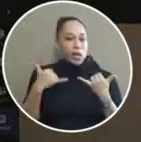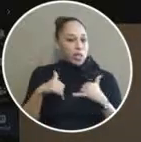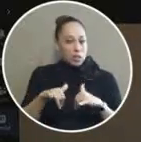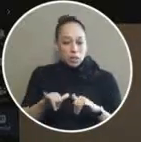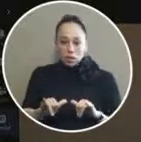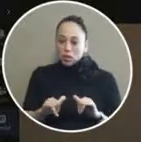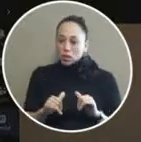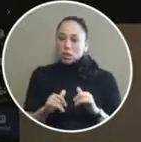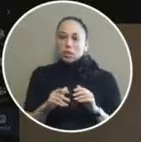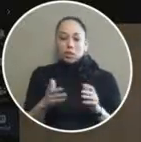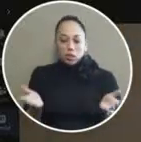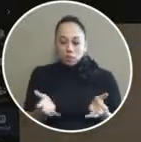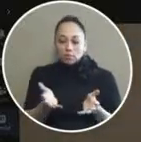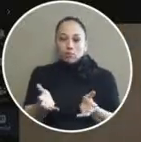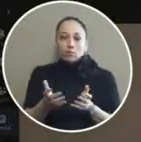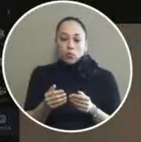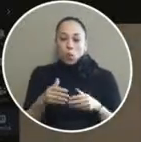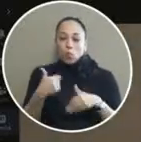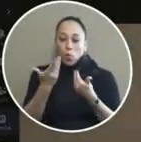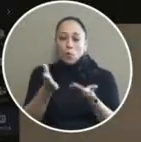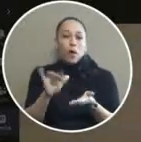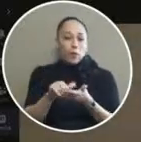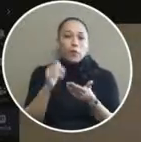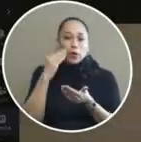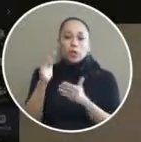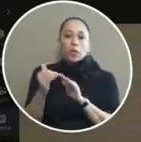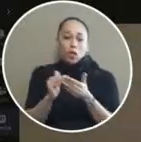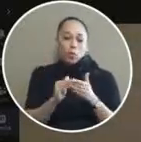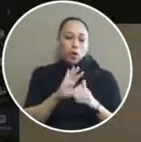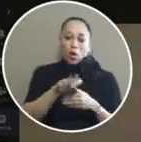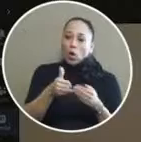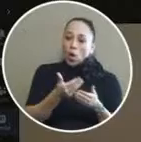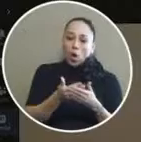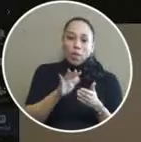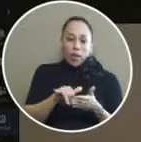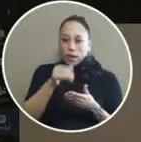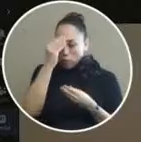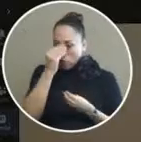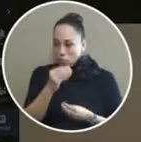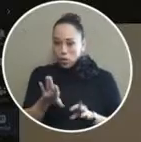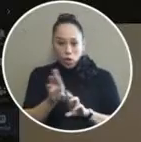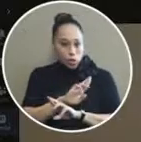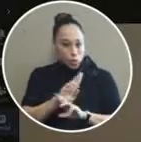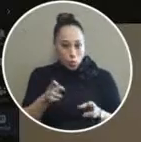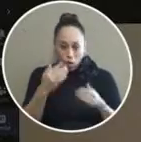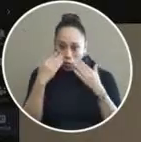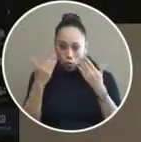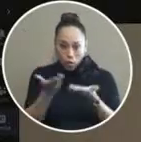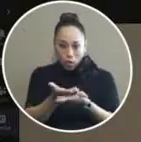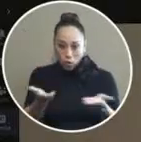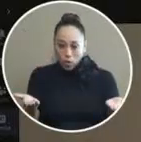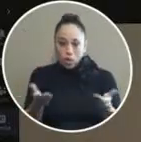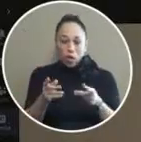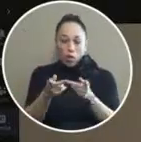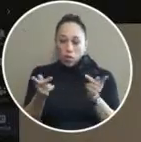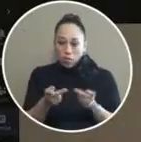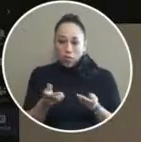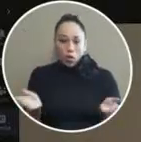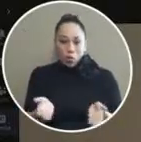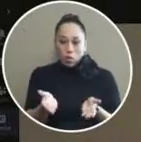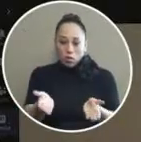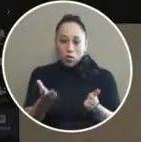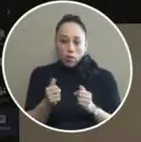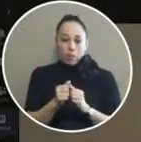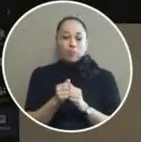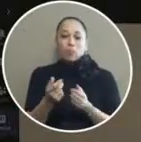still up with what we're providing to the community. And all of this information is available to the community. It's available on site. It's being pushed out. There are press